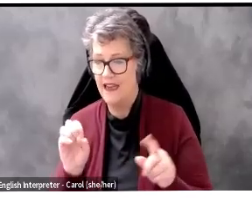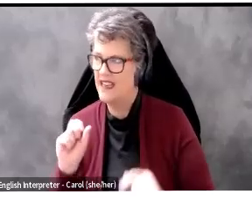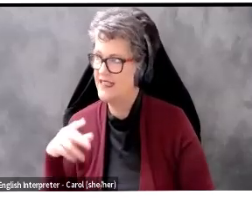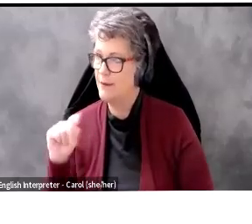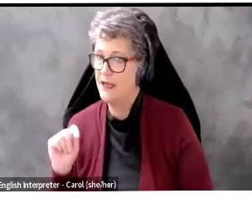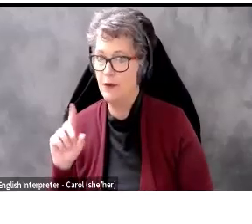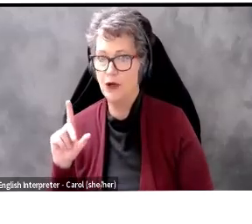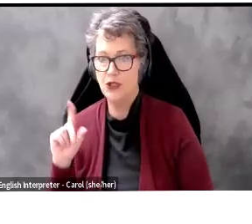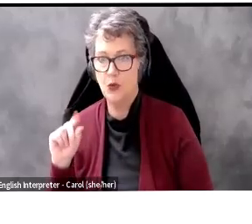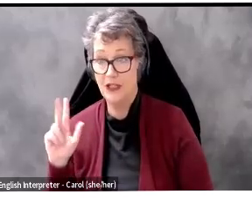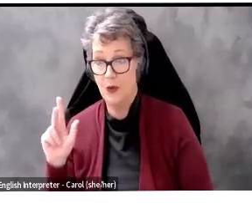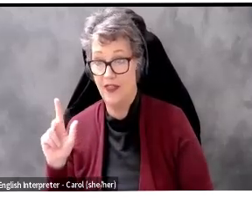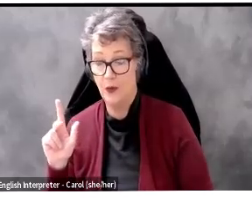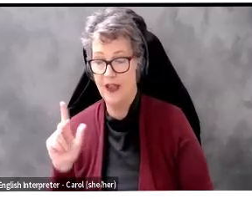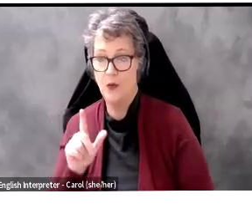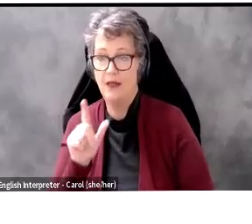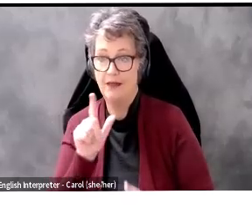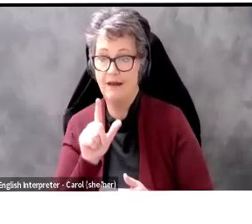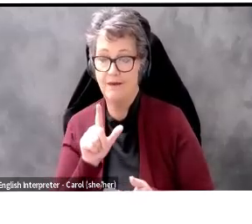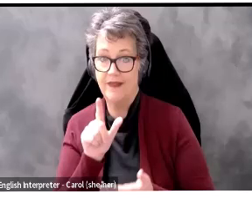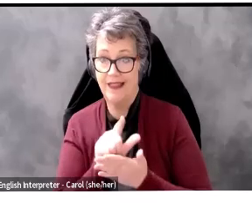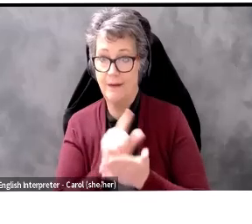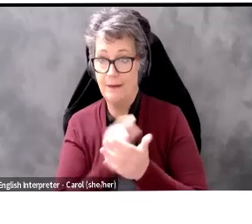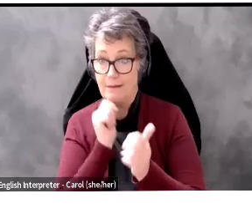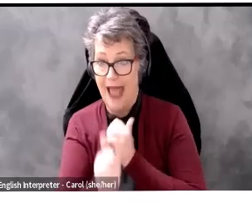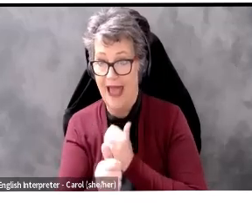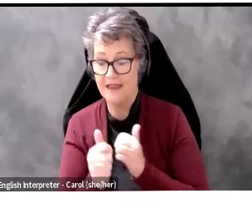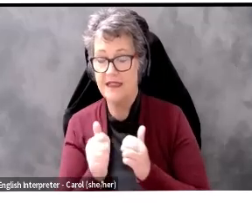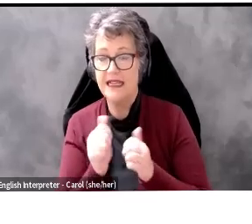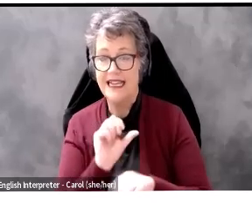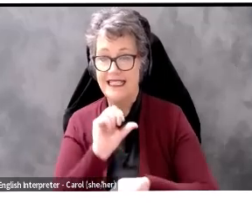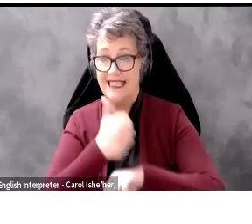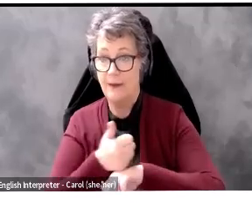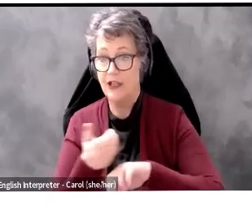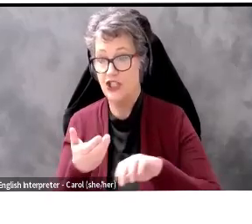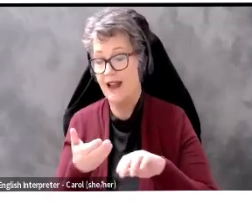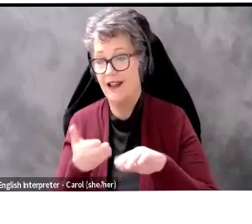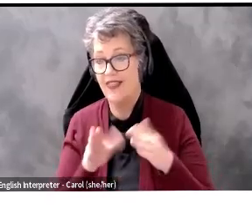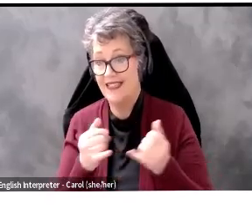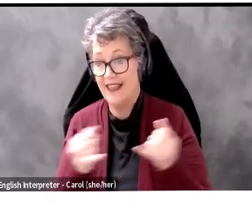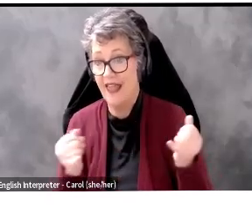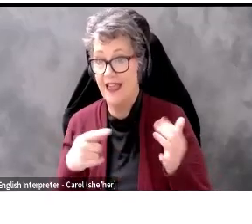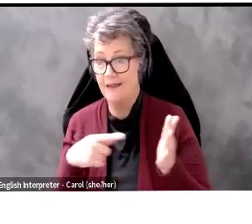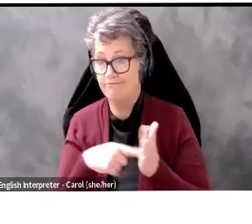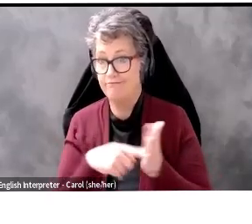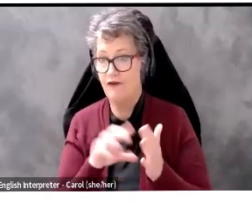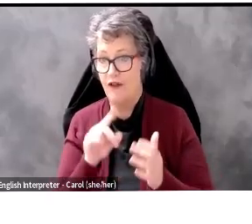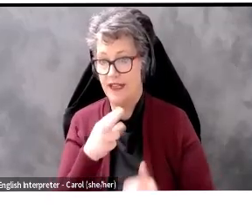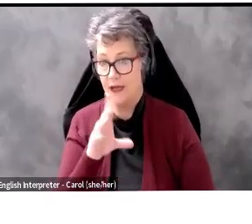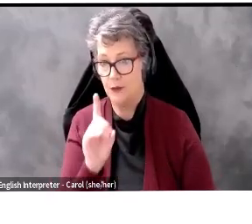of 2023 when the legislation passed establishing the deadlines for the dashboard.